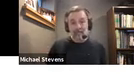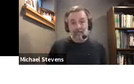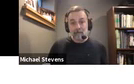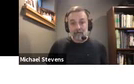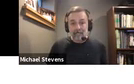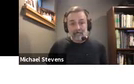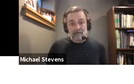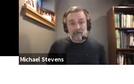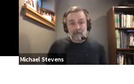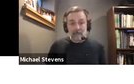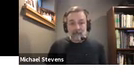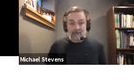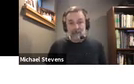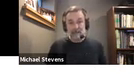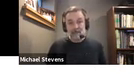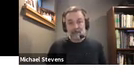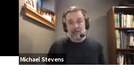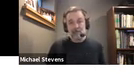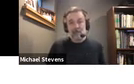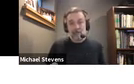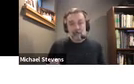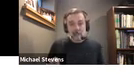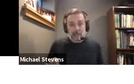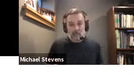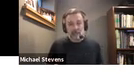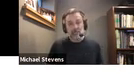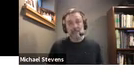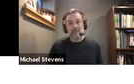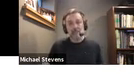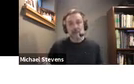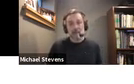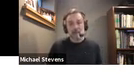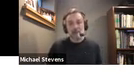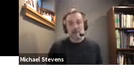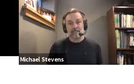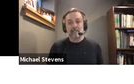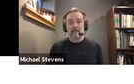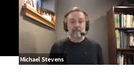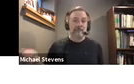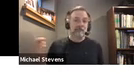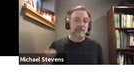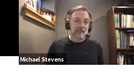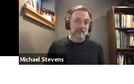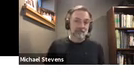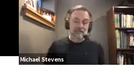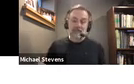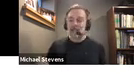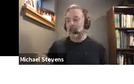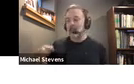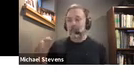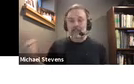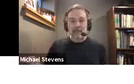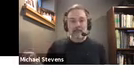and Mighty has been on the front end of that. And so I thought this would be a great chance for our industry to hear about those changes,